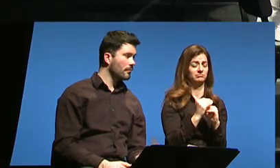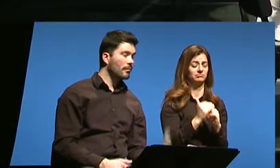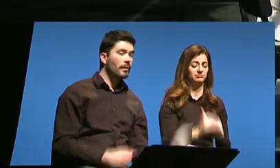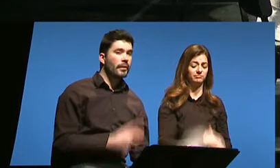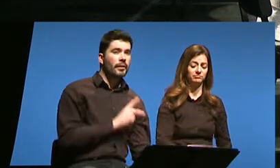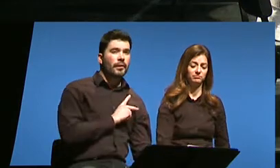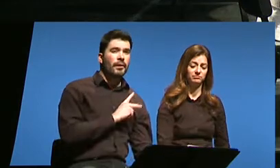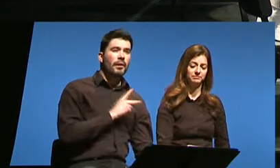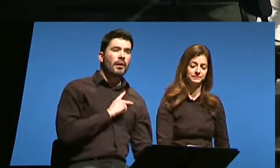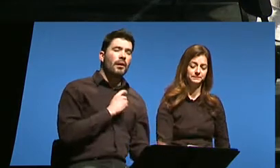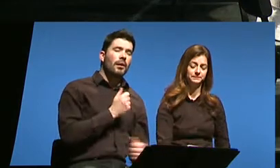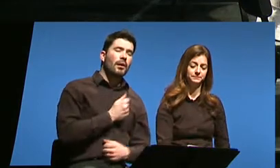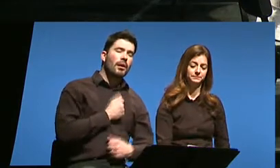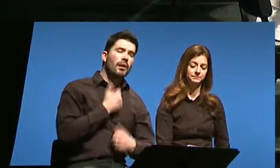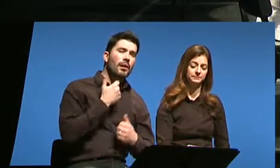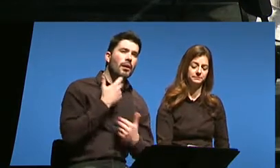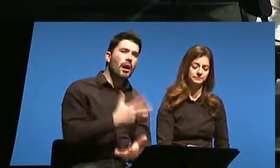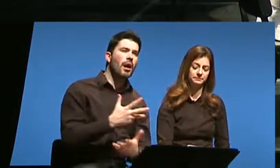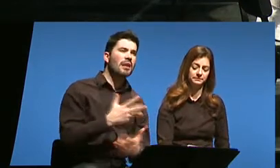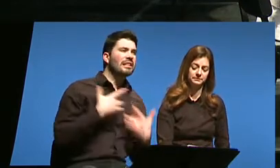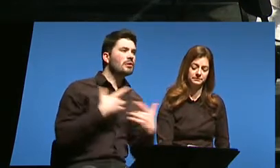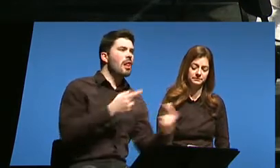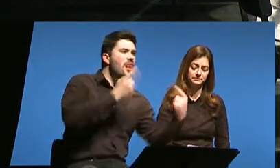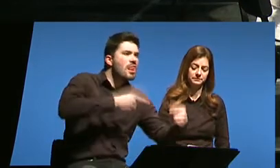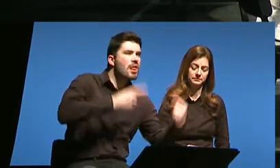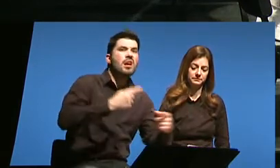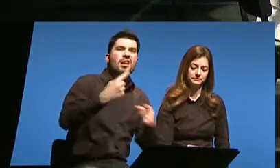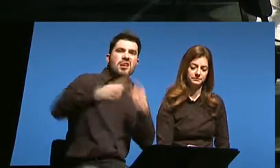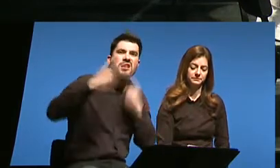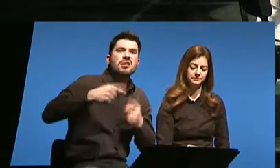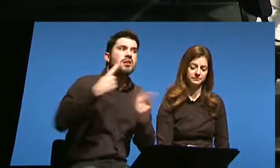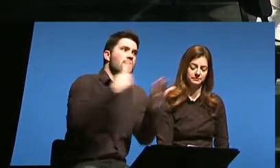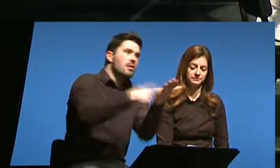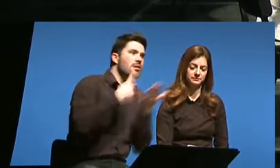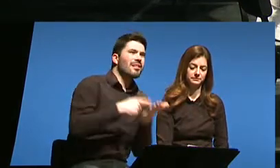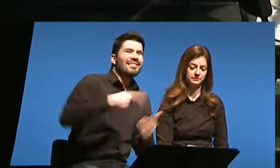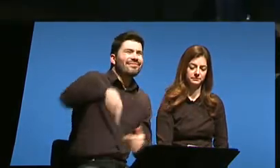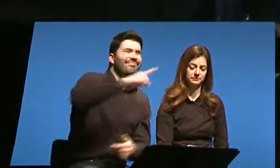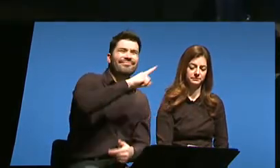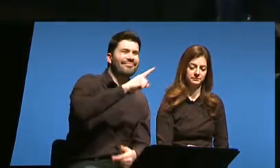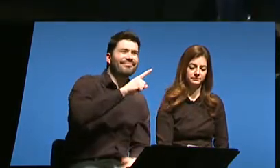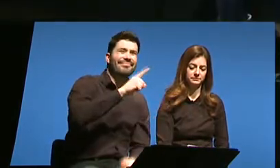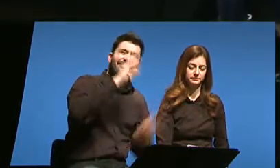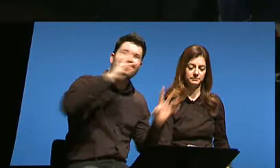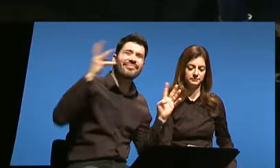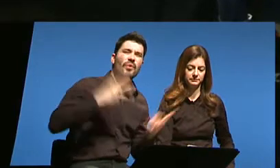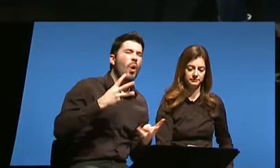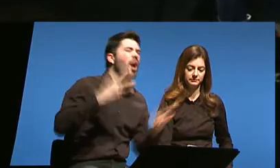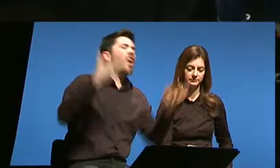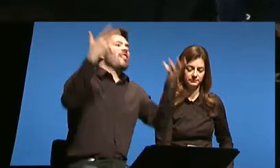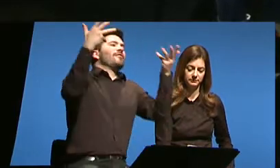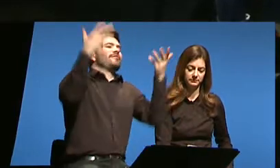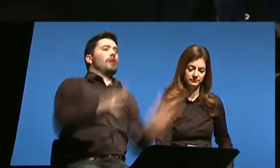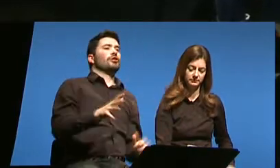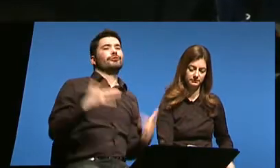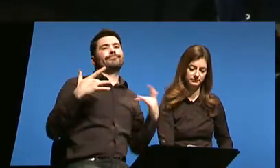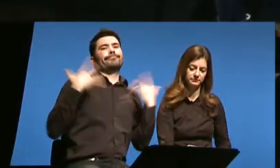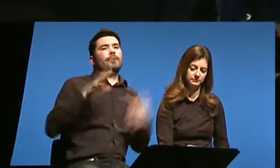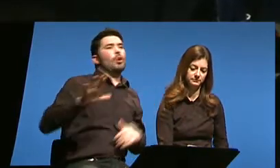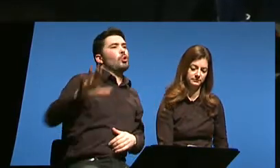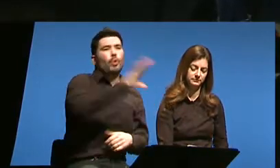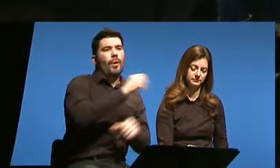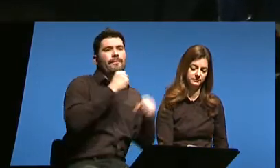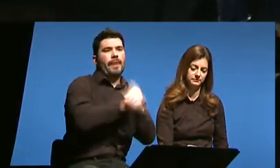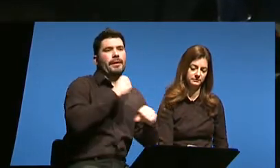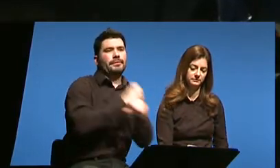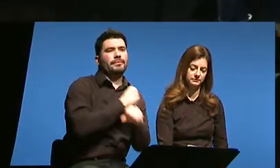of having to constantly debate or prove my existence. It's not like people listen. I'm over it. This battle is for y'all now. I